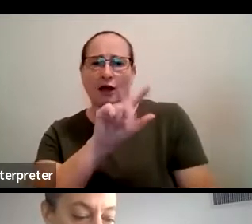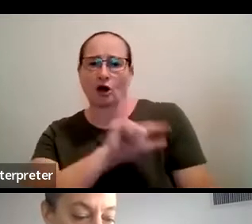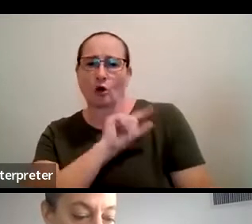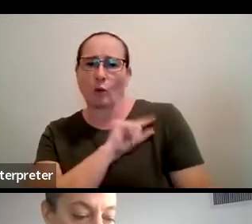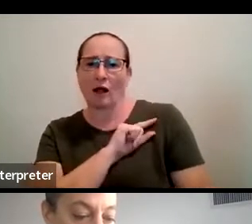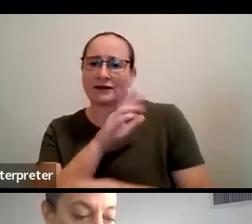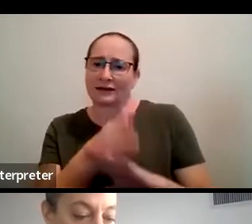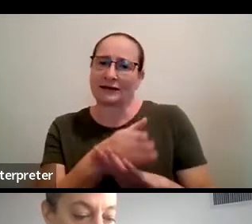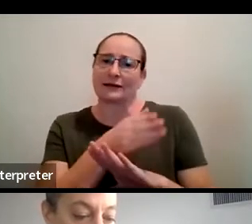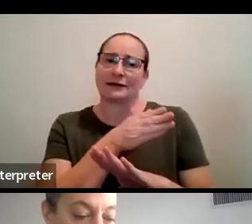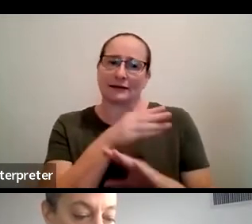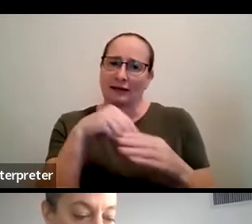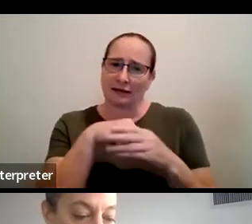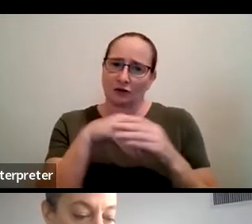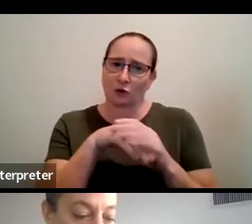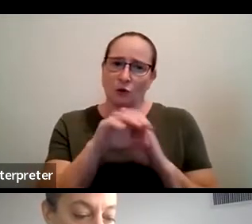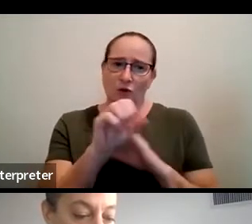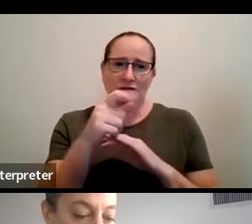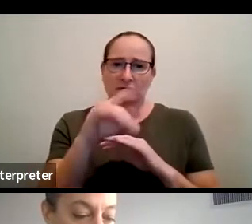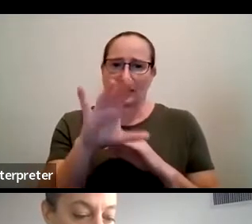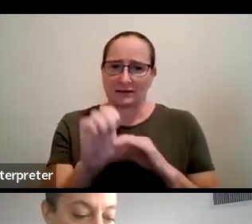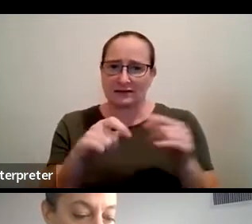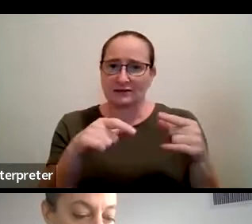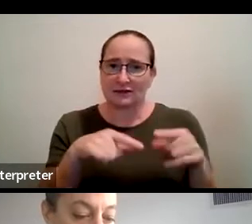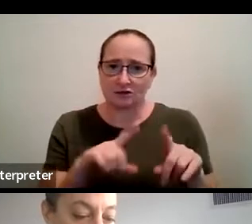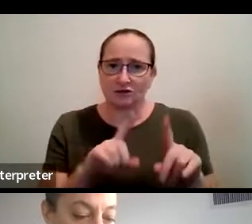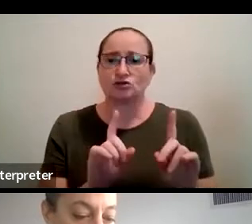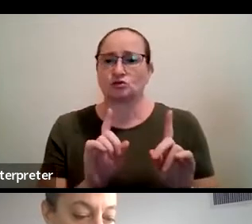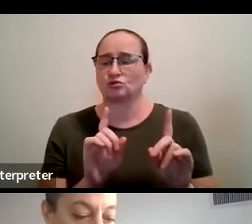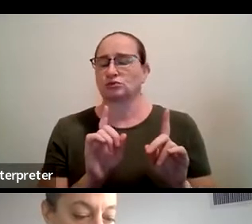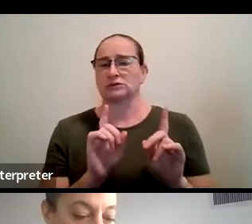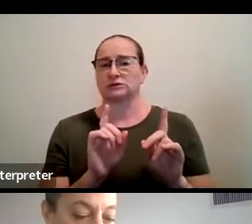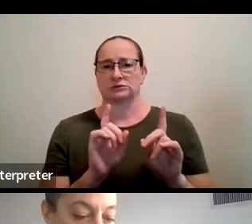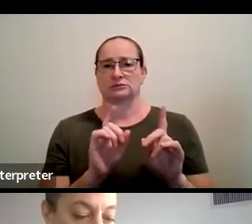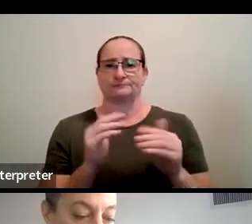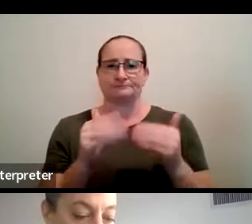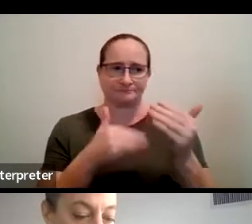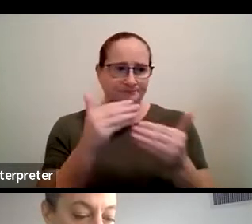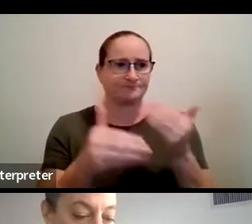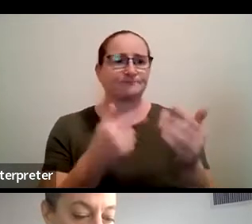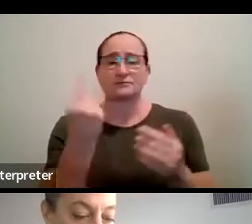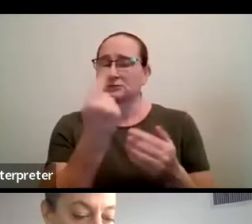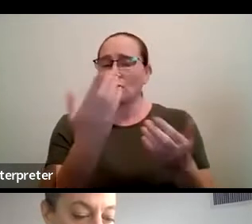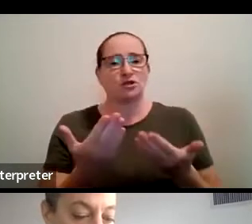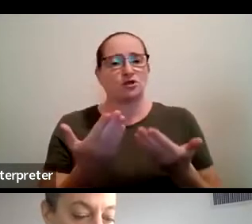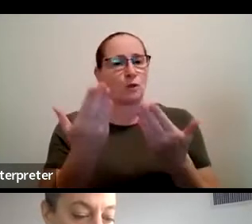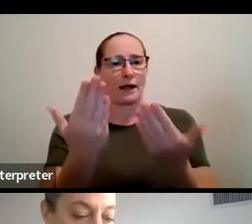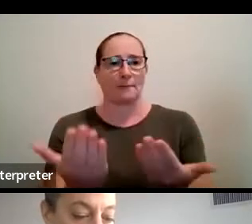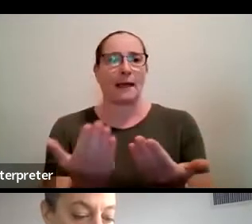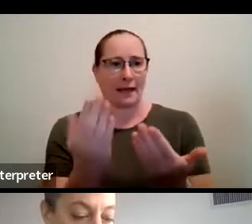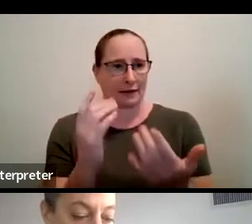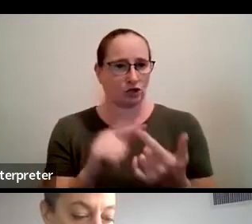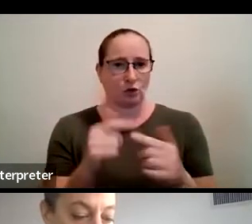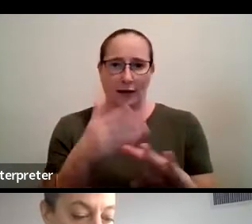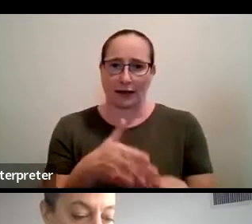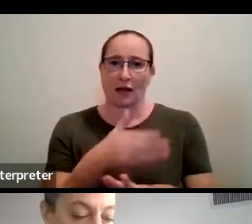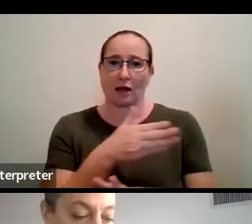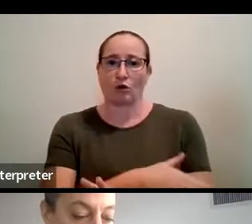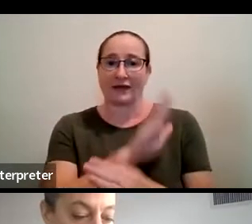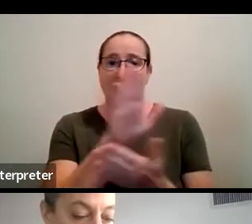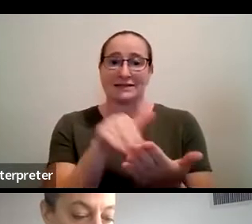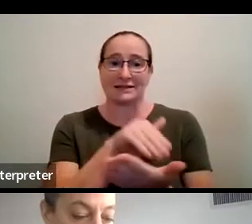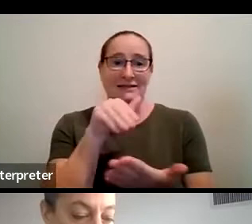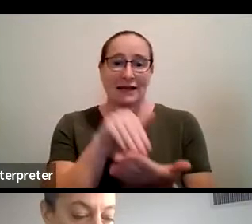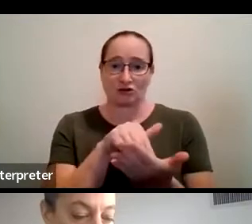spaces. And especially for a building with limited resource, I would always recommend to improve the centralized